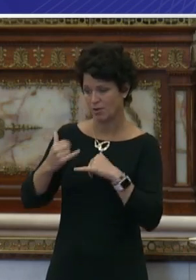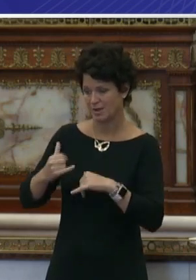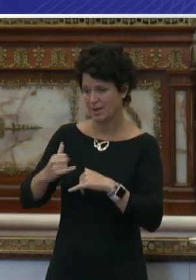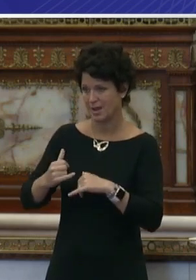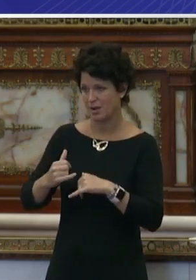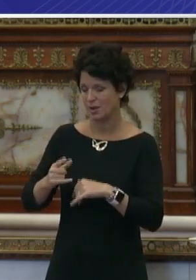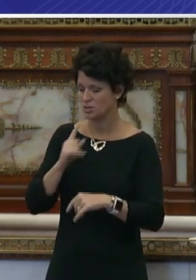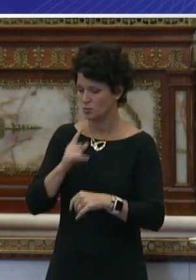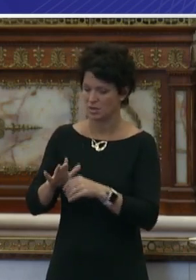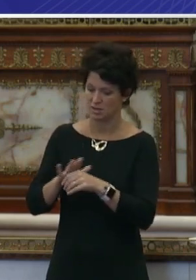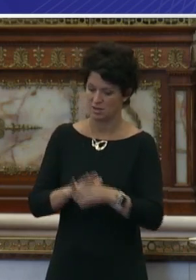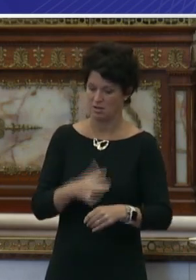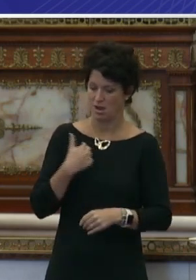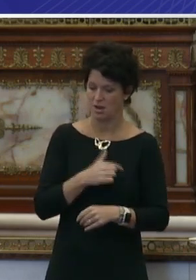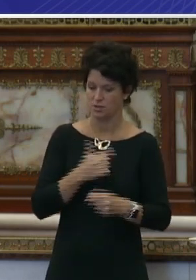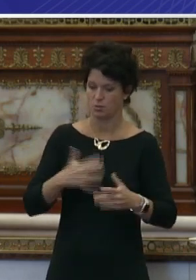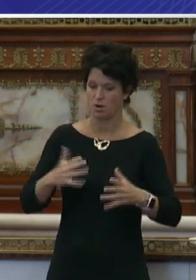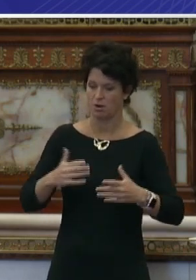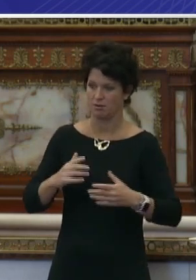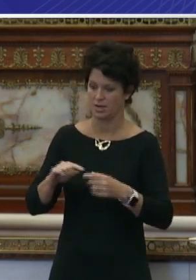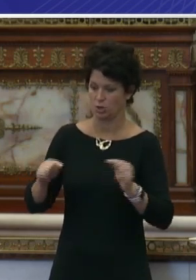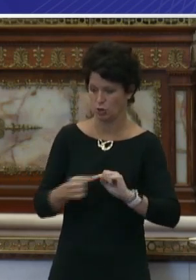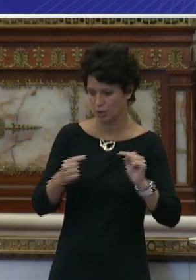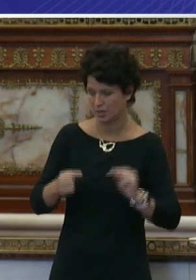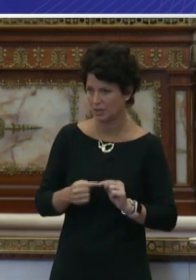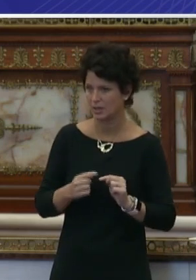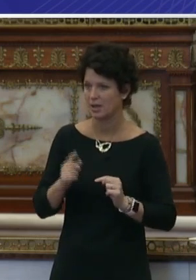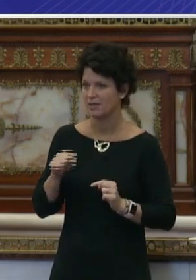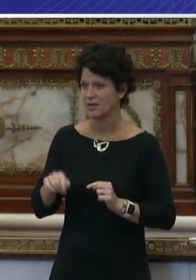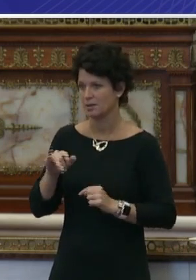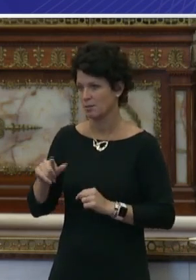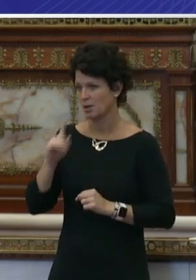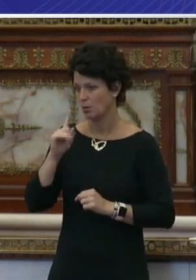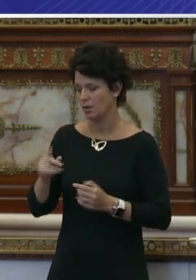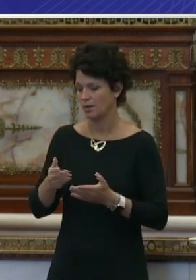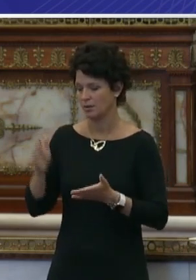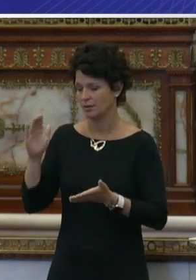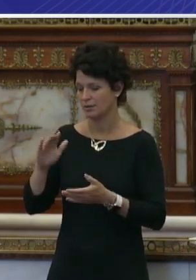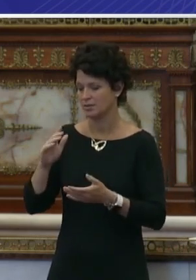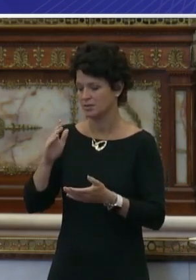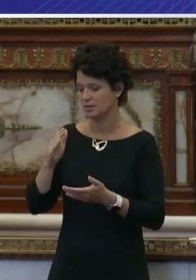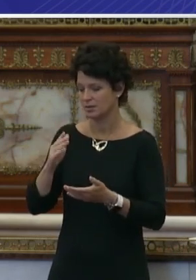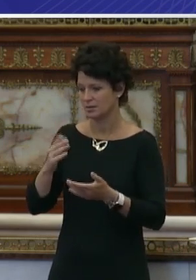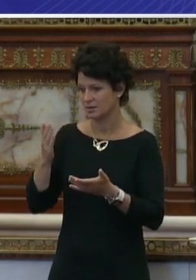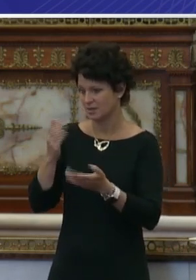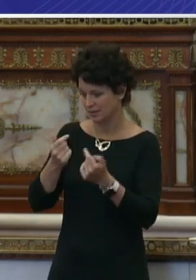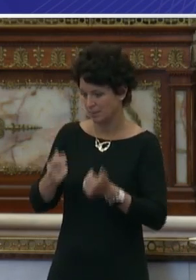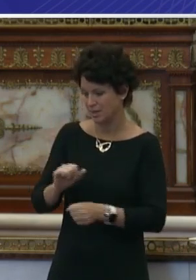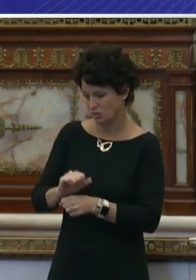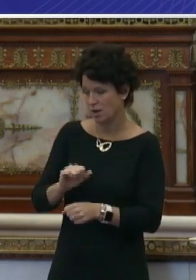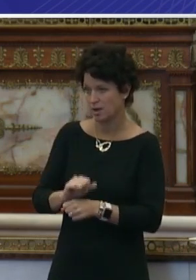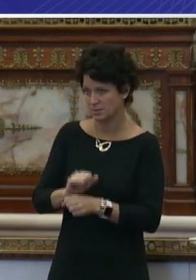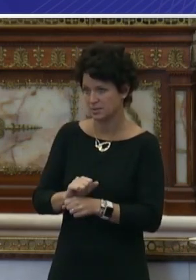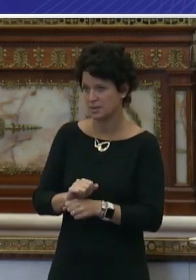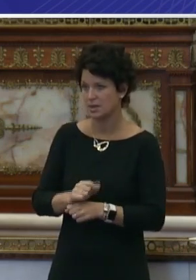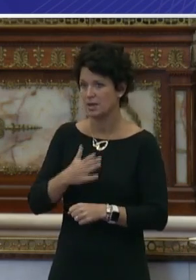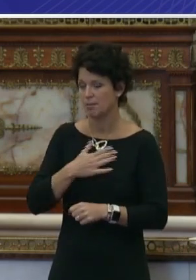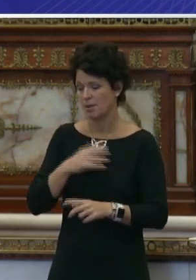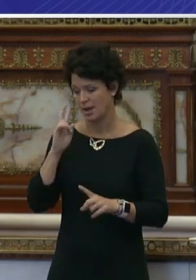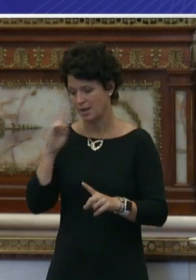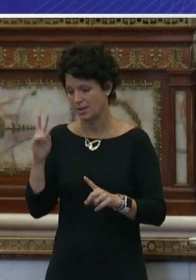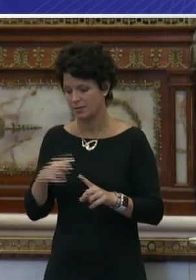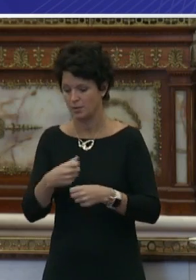of kicking us when we're down, and I believe this bill will actually eliminate jobs. For instance, on my aspect,